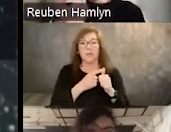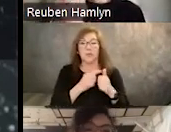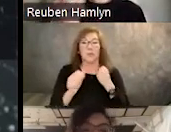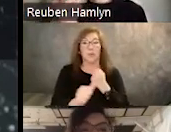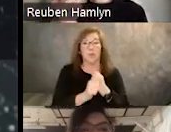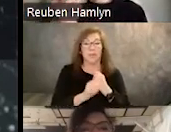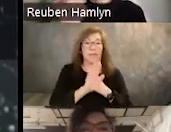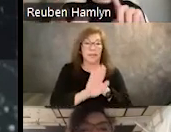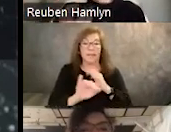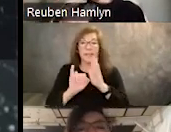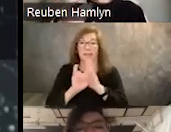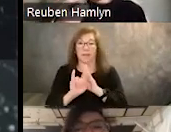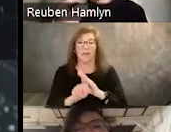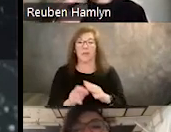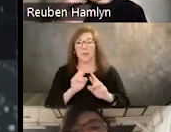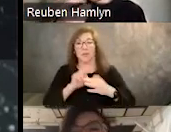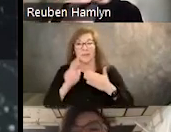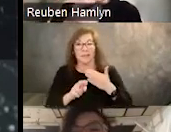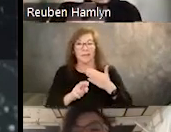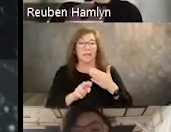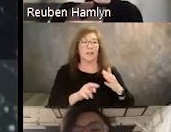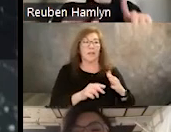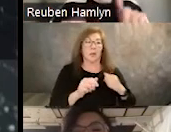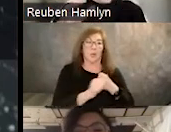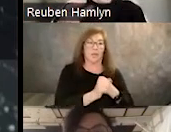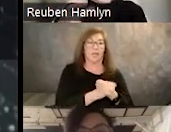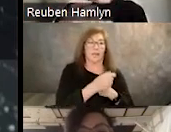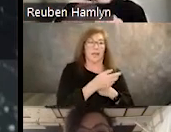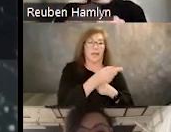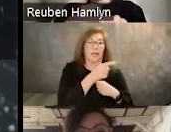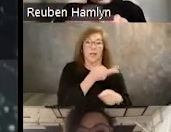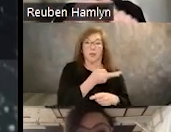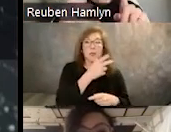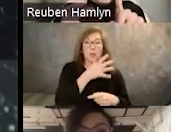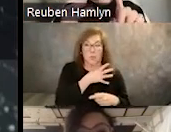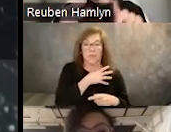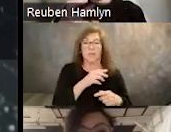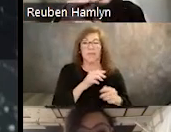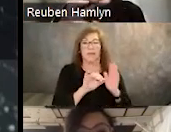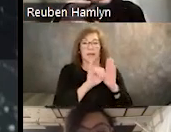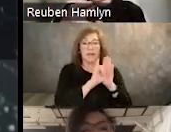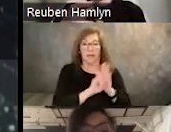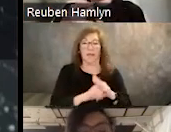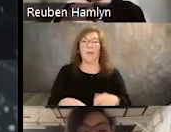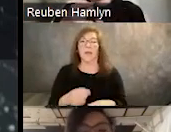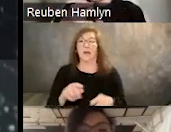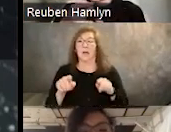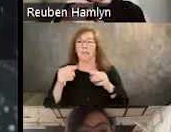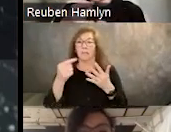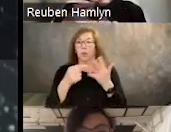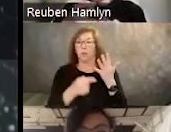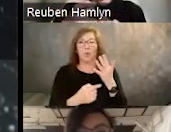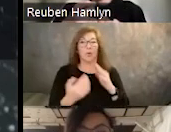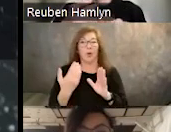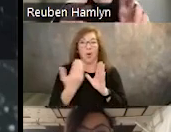his identification, which as a result could risk their identification. We also didn't want to be responsible for sort of like mob harassment of the